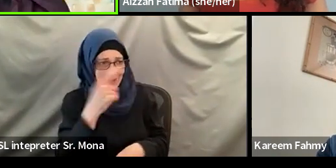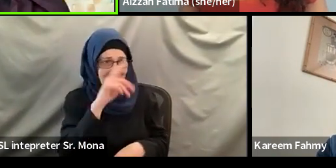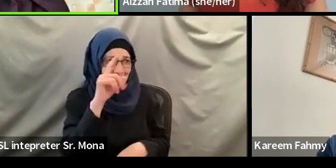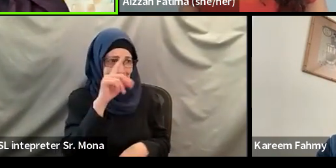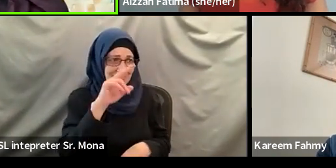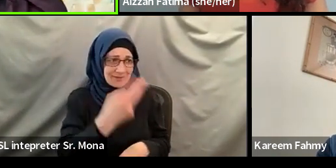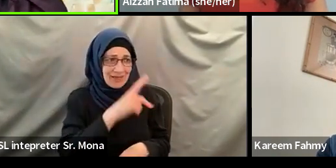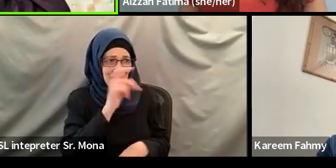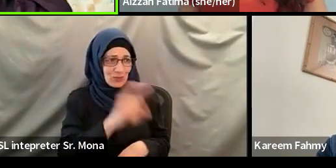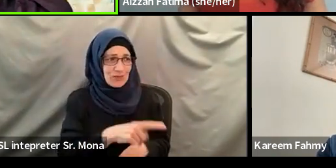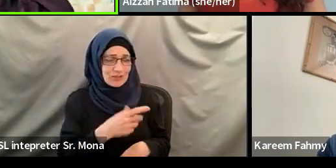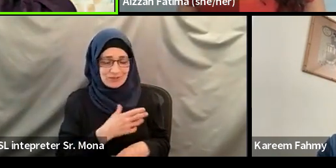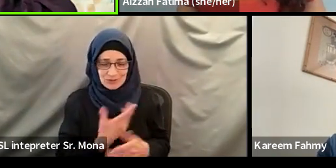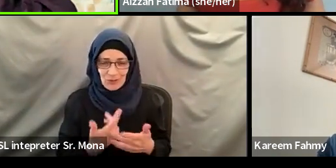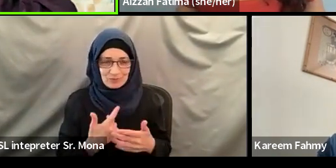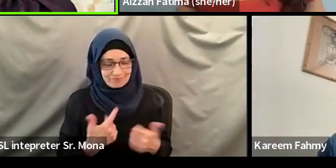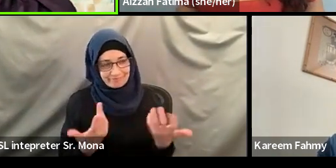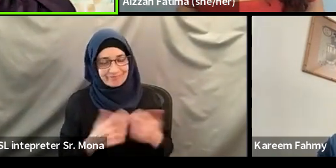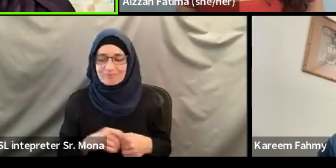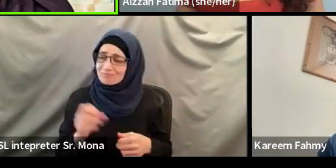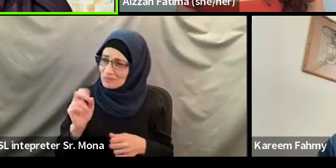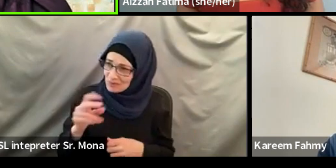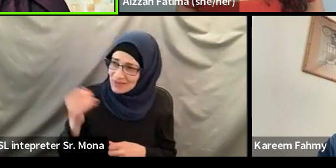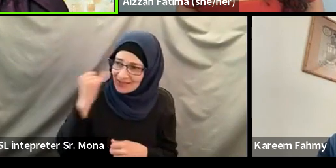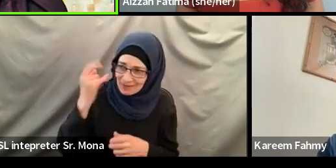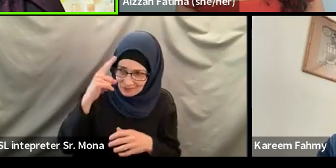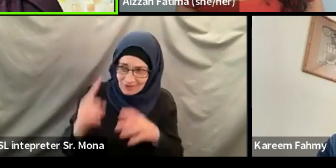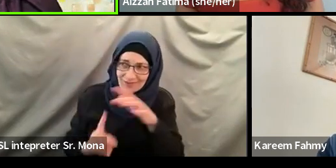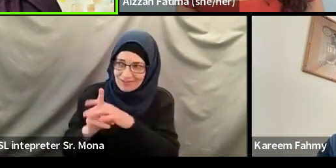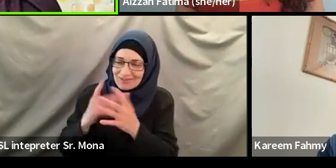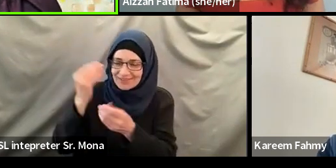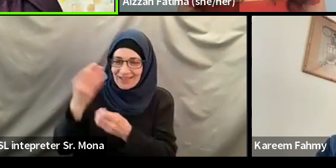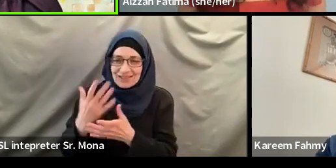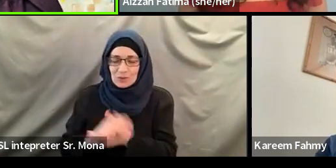Thanks. If it comes back to you, just let us know, Rehana.